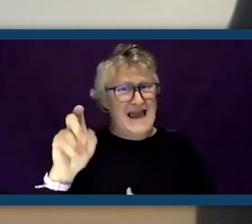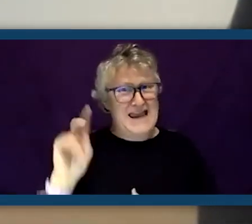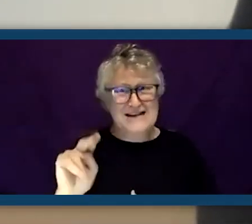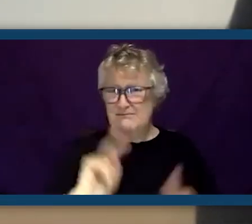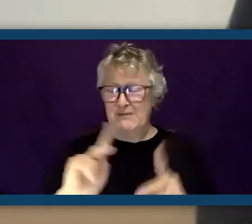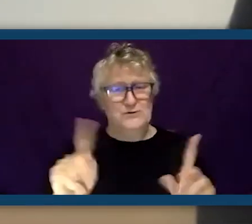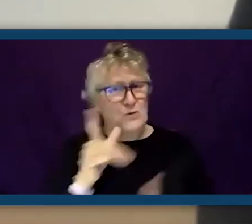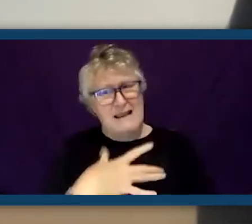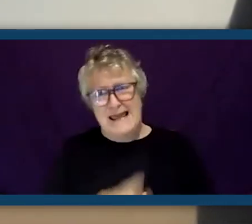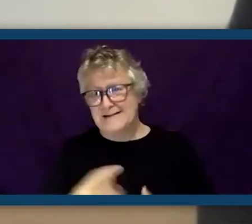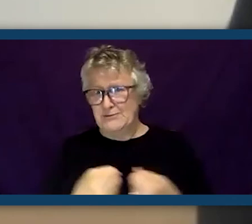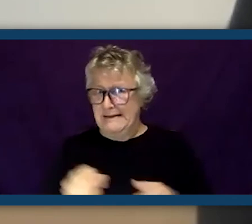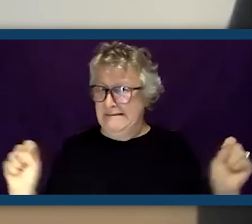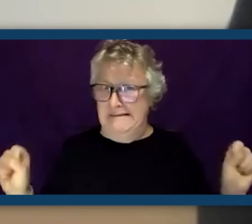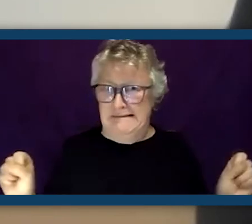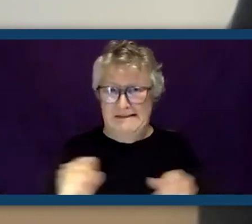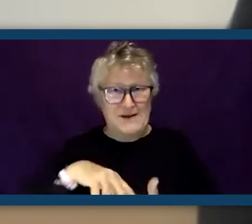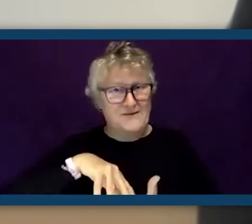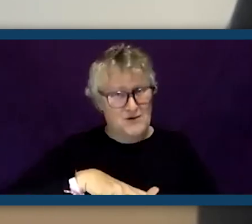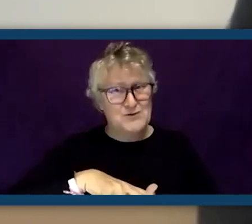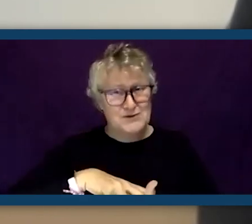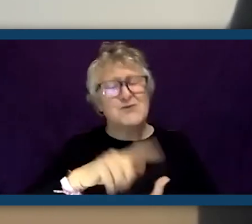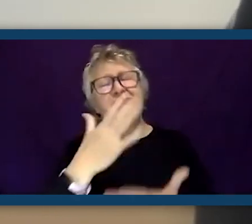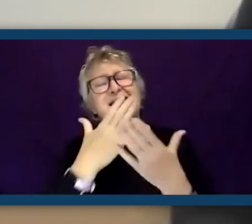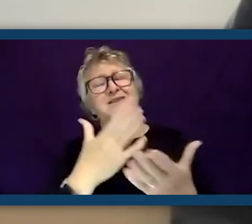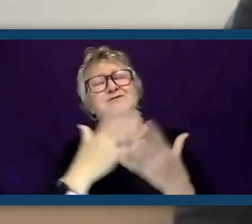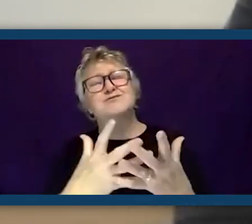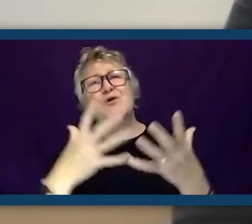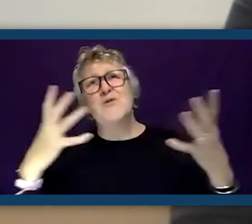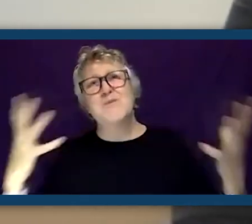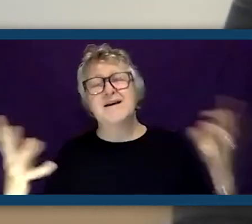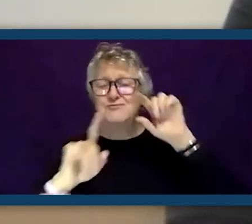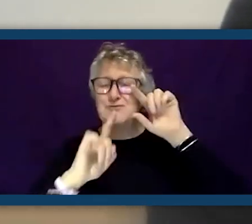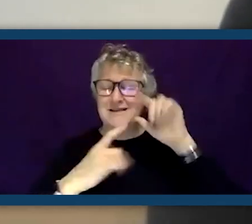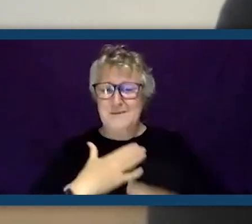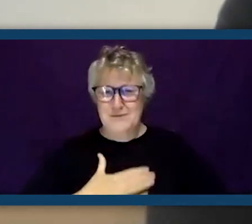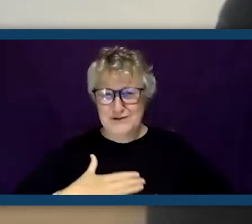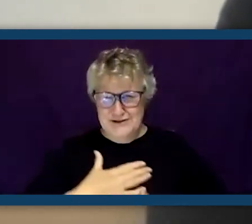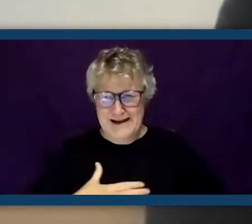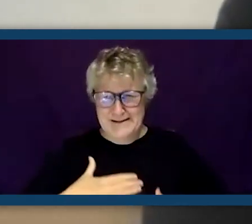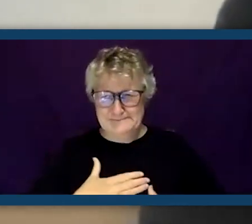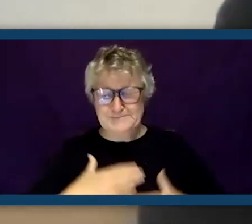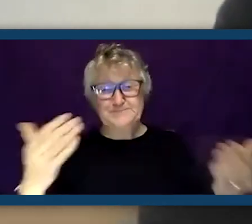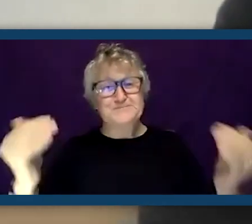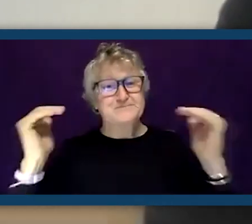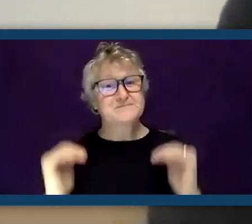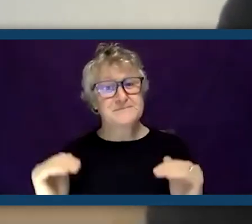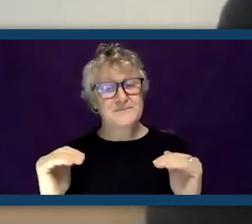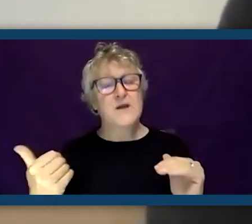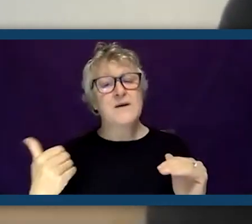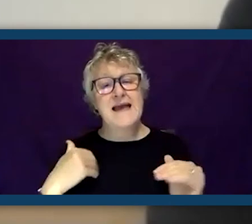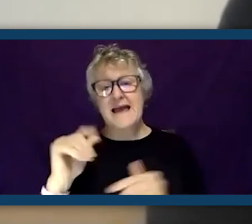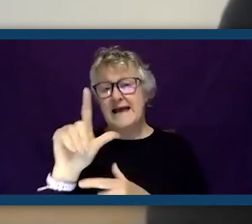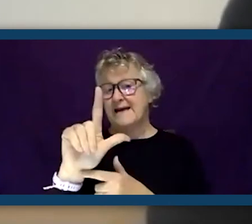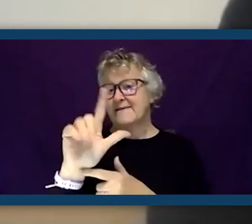you all so much. I really appreciate it. So up next, we have